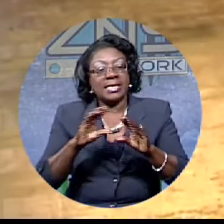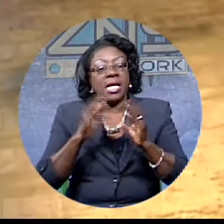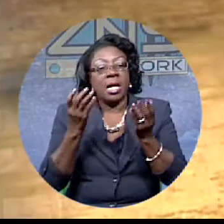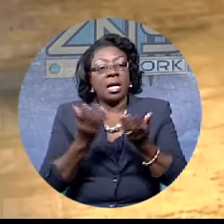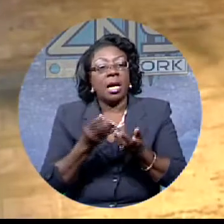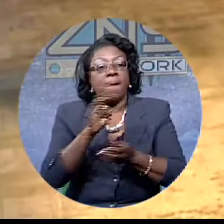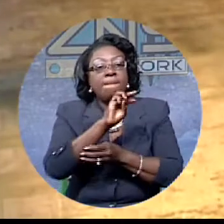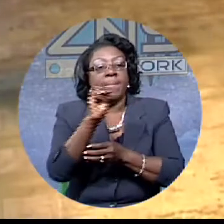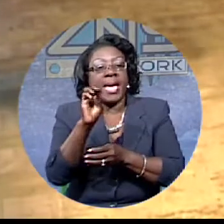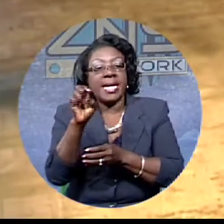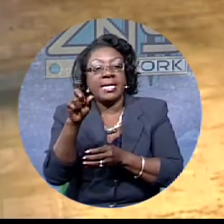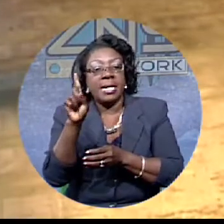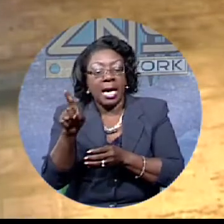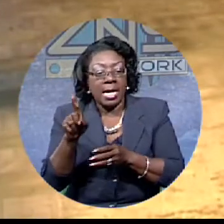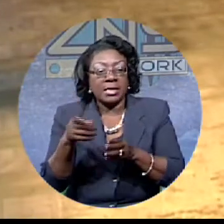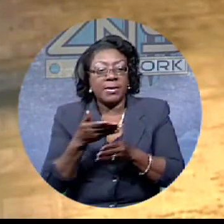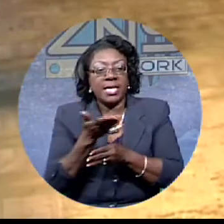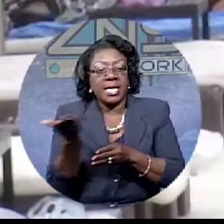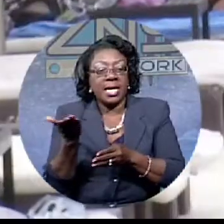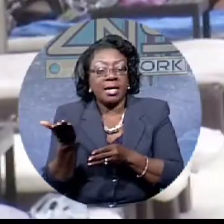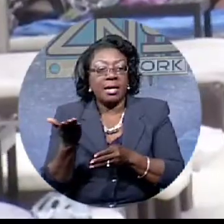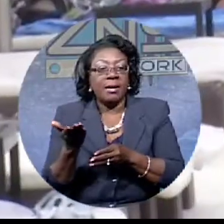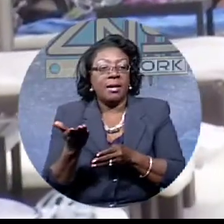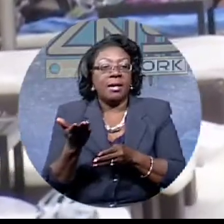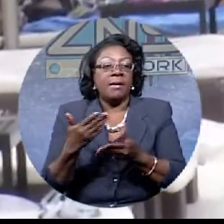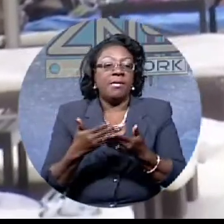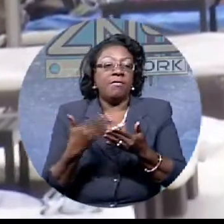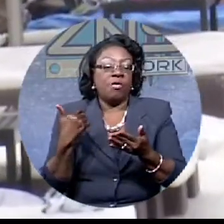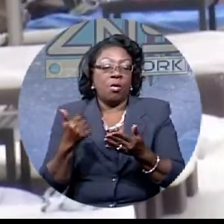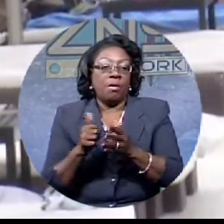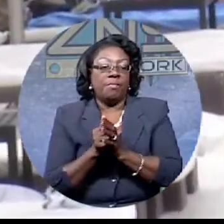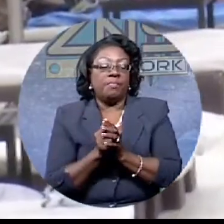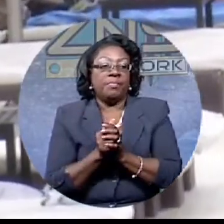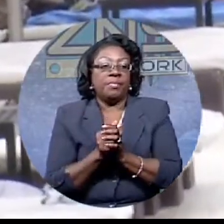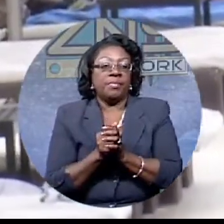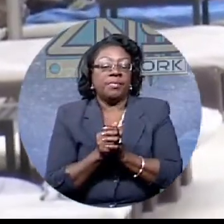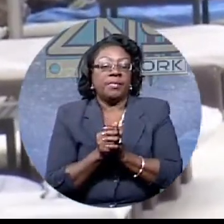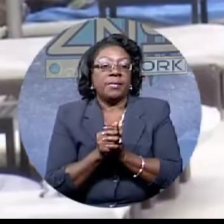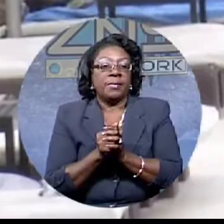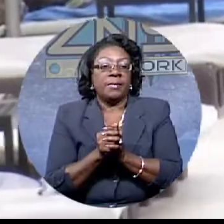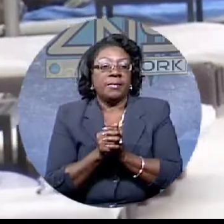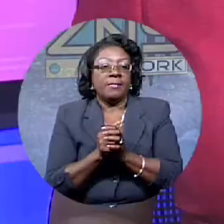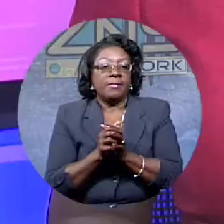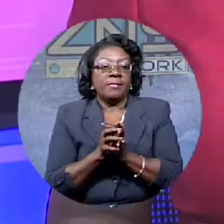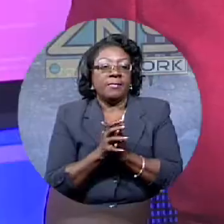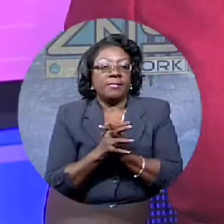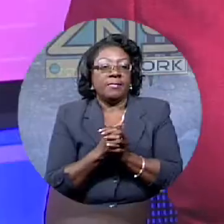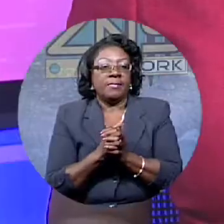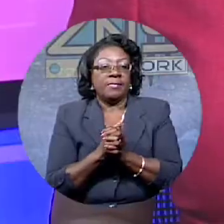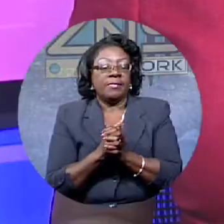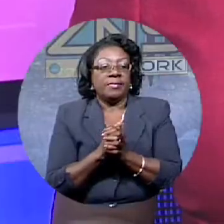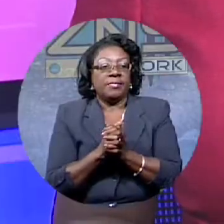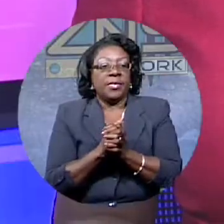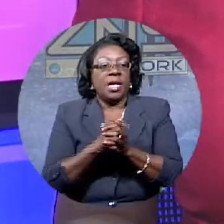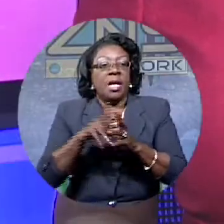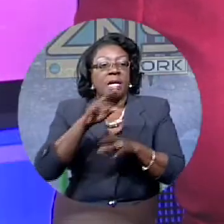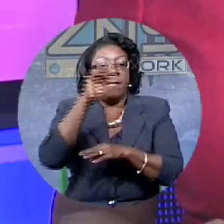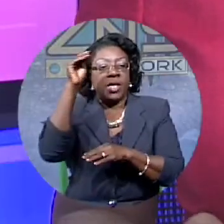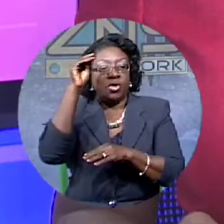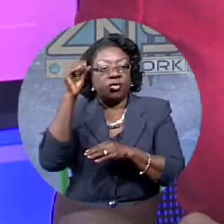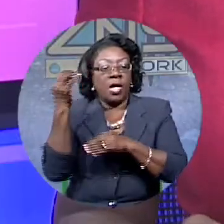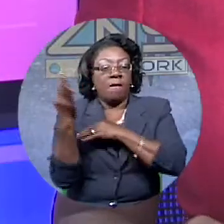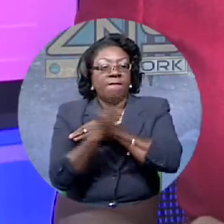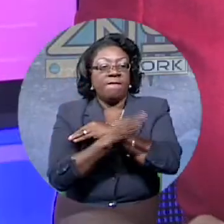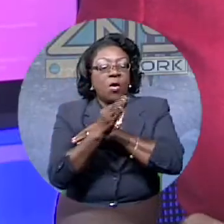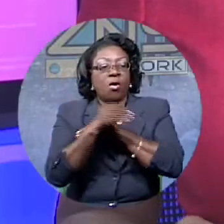been here in other islands before. I'm Opal Roach, ZNS Network News. The Ministry of Foreign Affairs